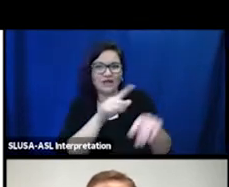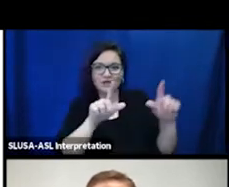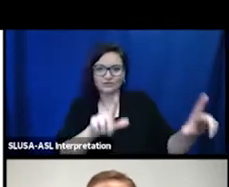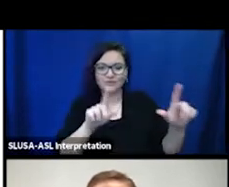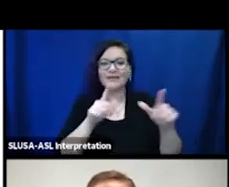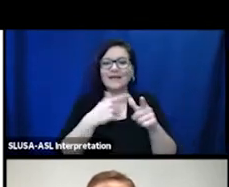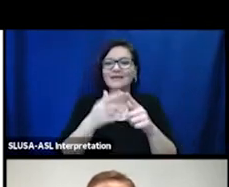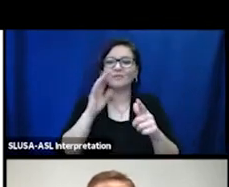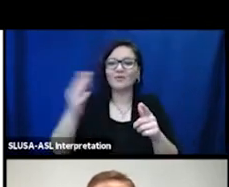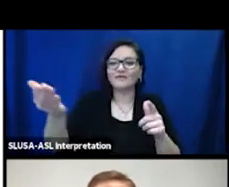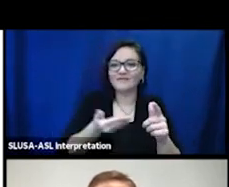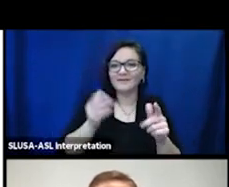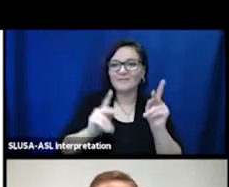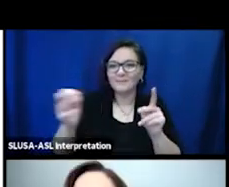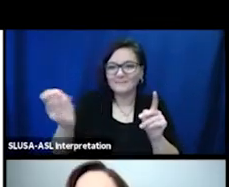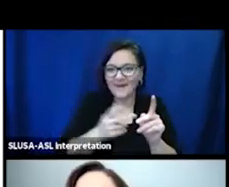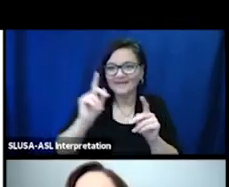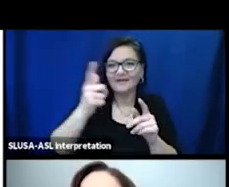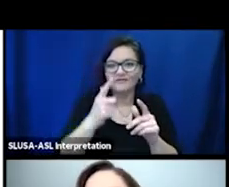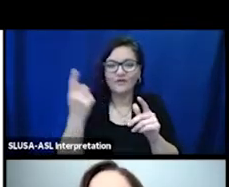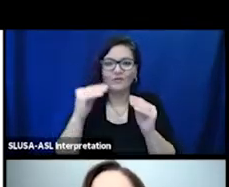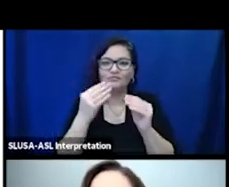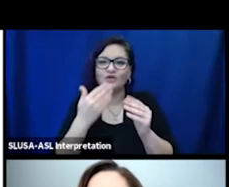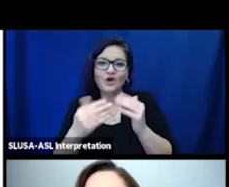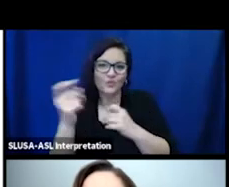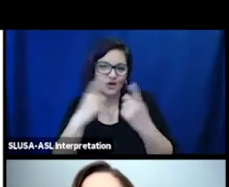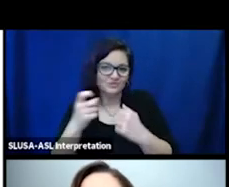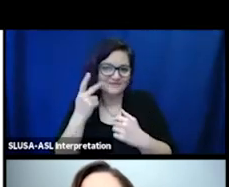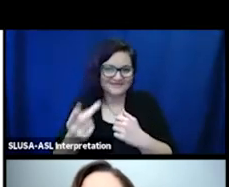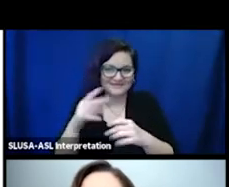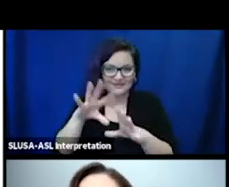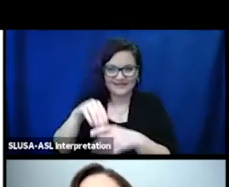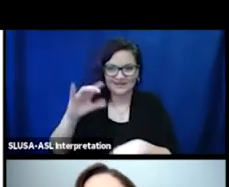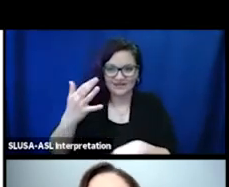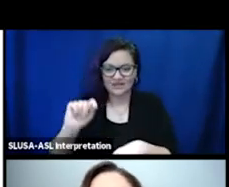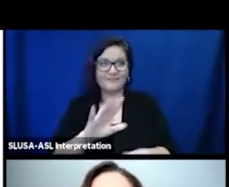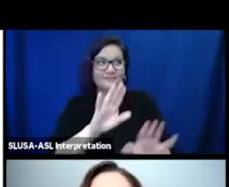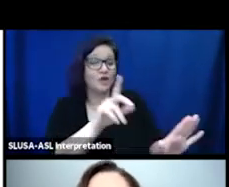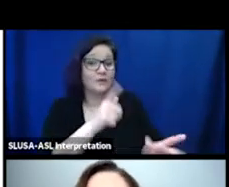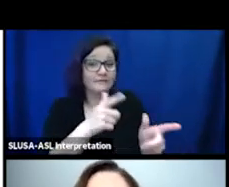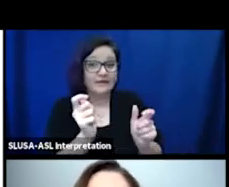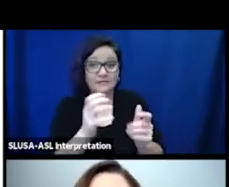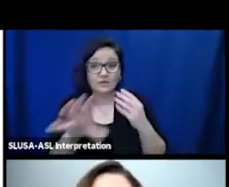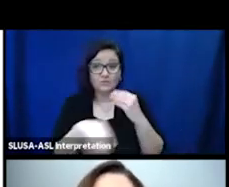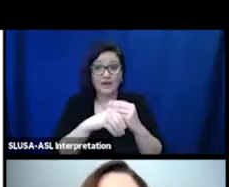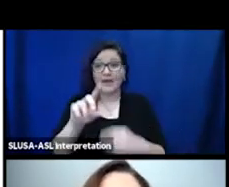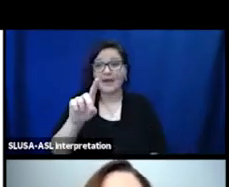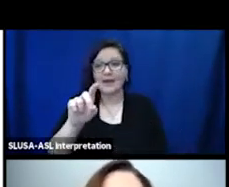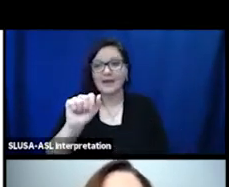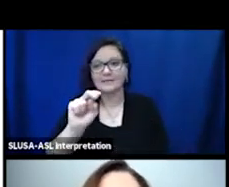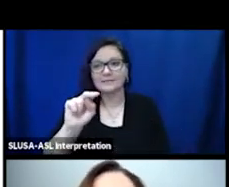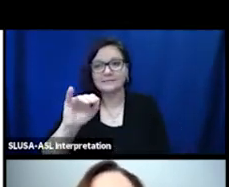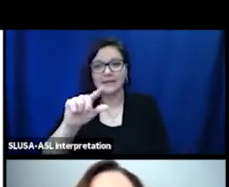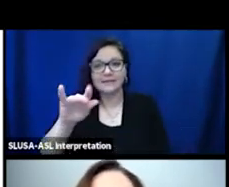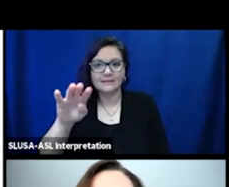good questions that have come through the chat. Real quick, first I want to add just a little bit to what Danielle is expressing there, that